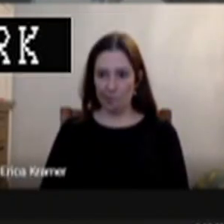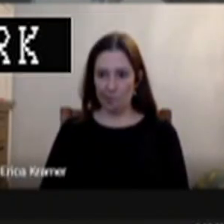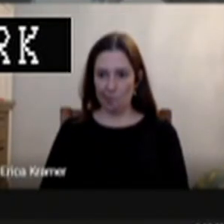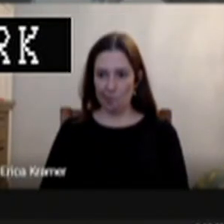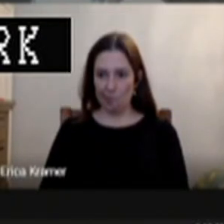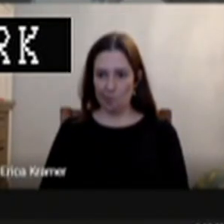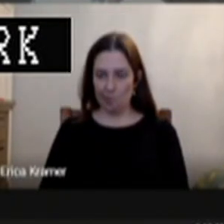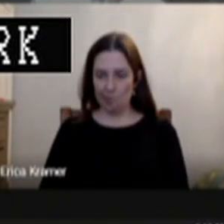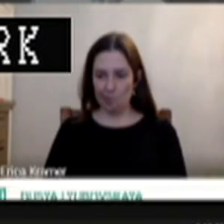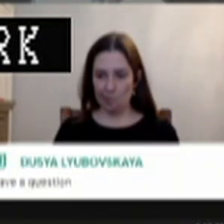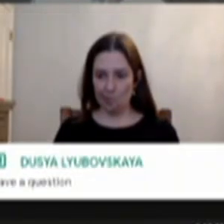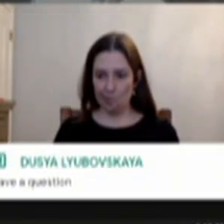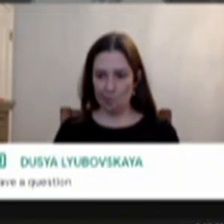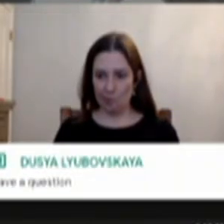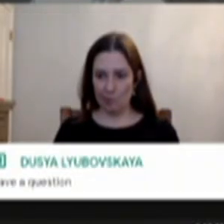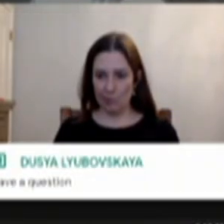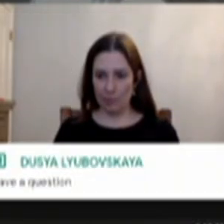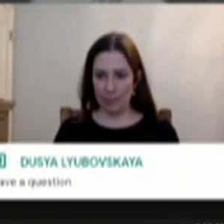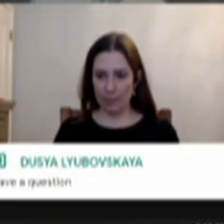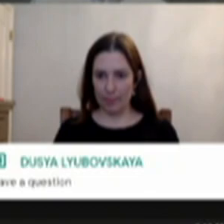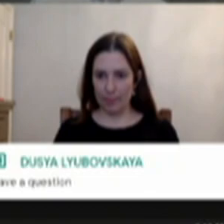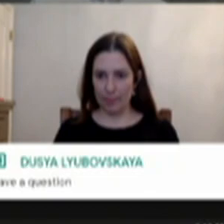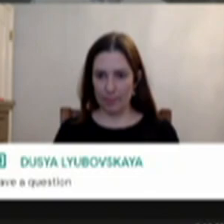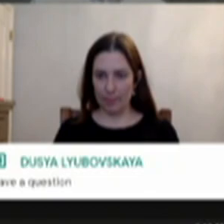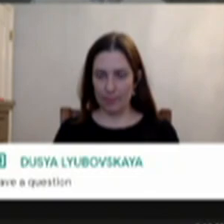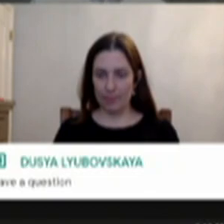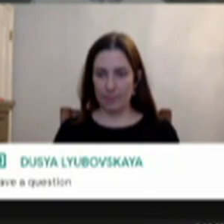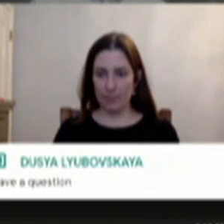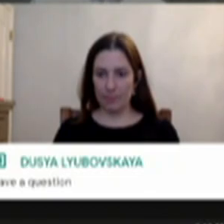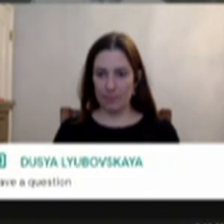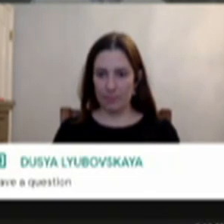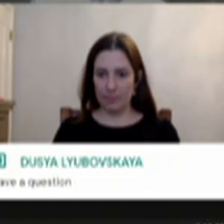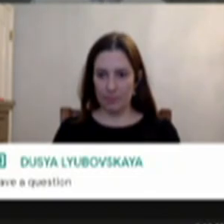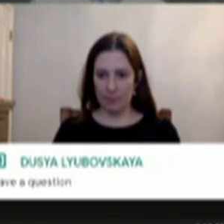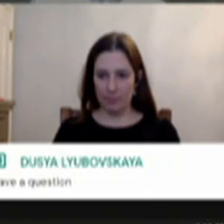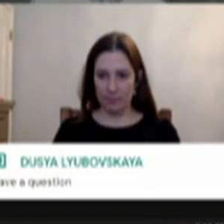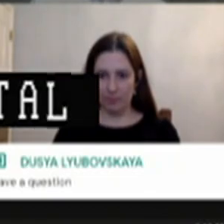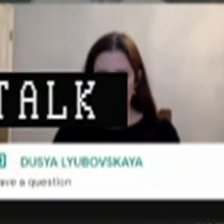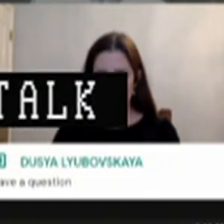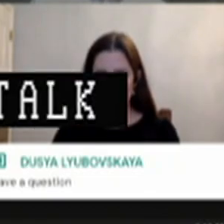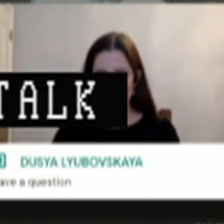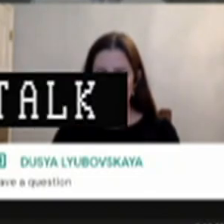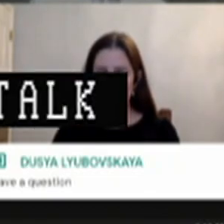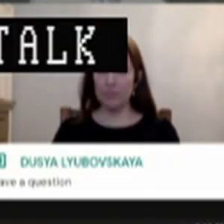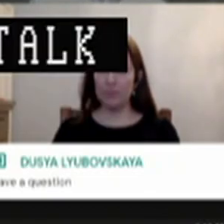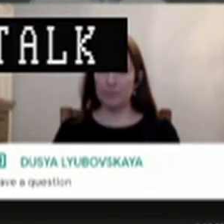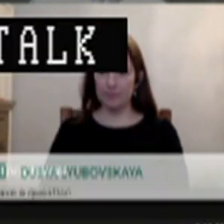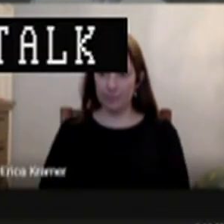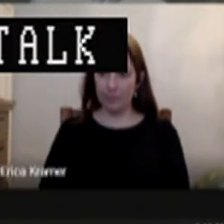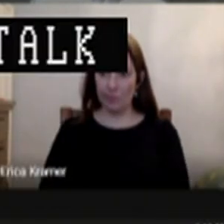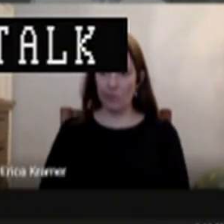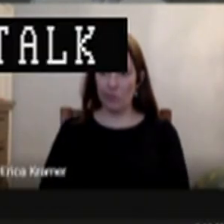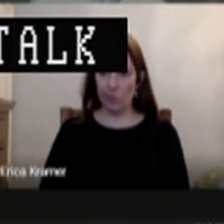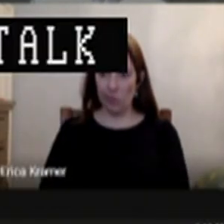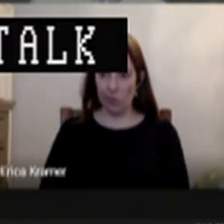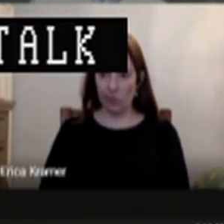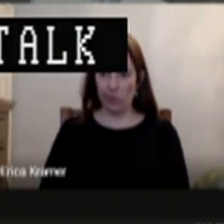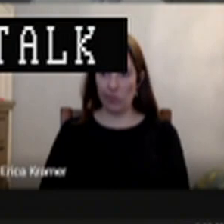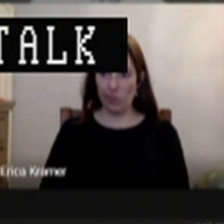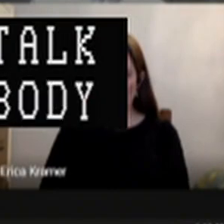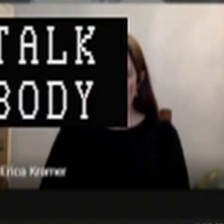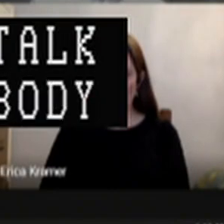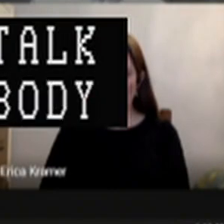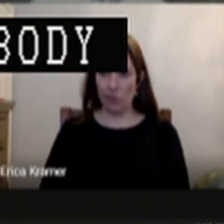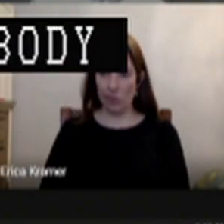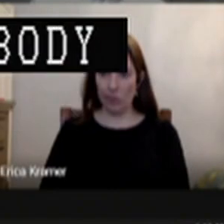smoothly as possible. We just ask that one person talk at a time in order for everybody to hear everybody, and in order